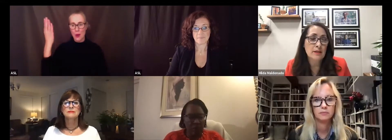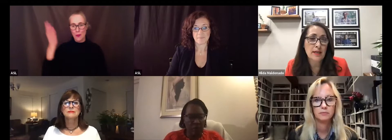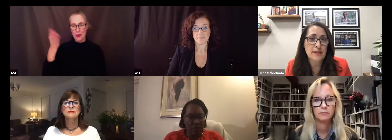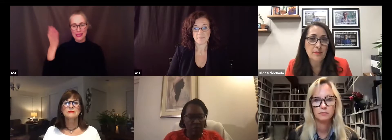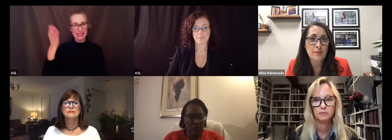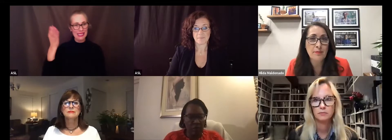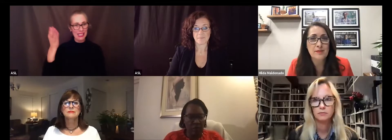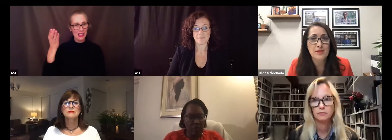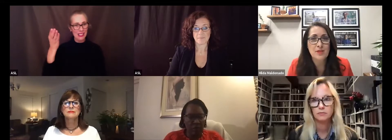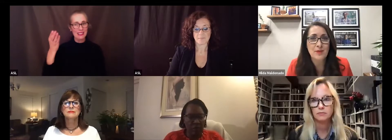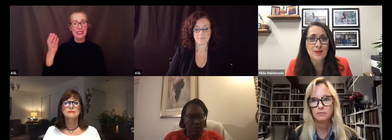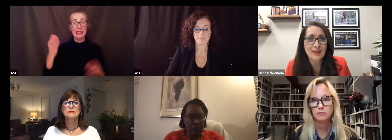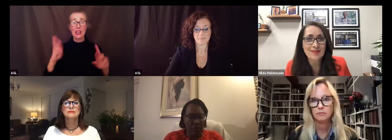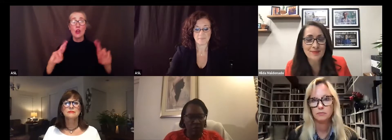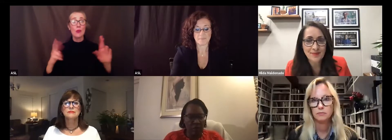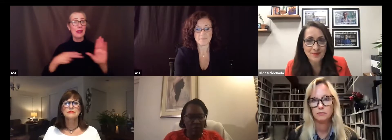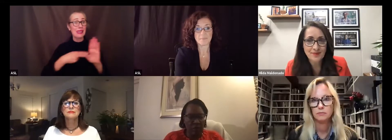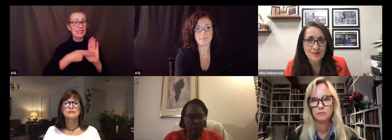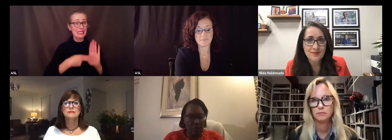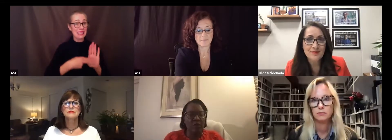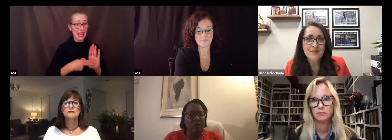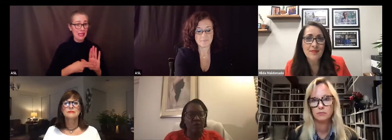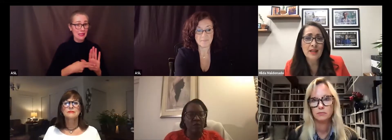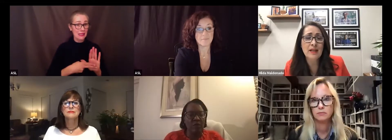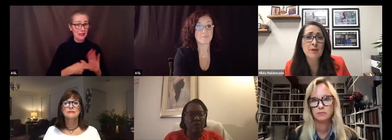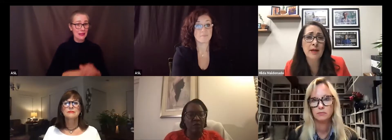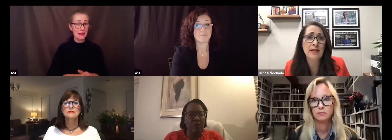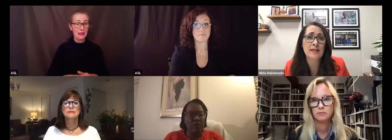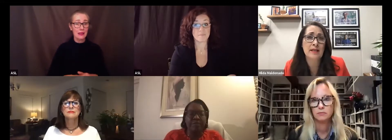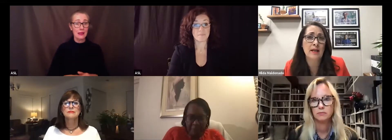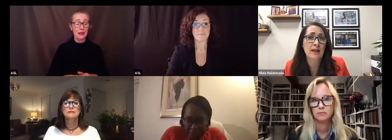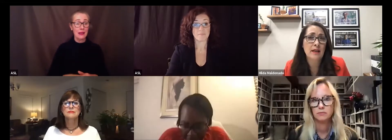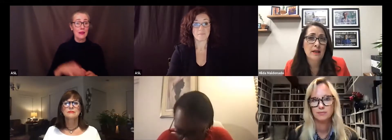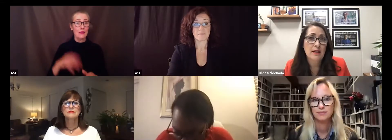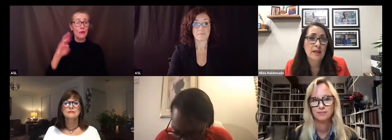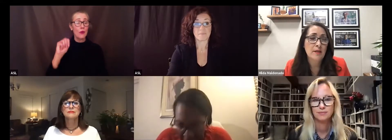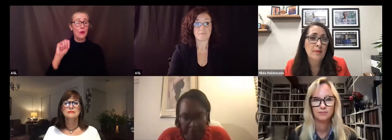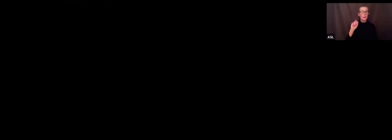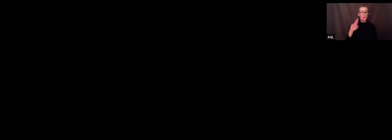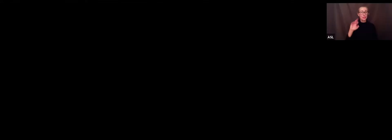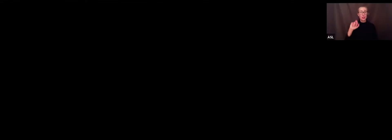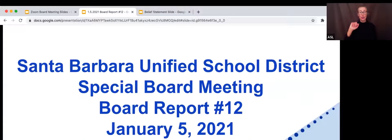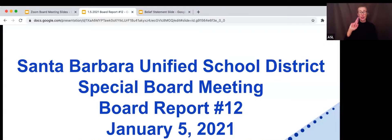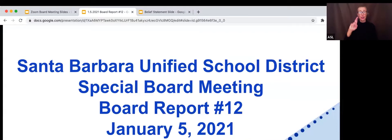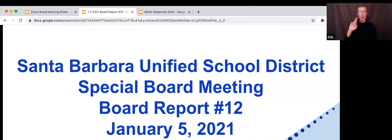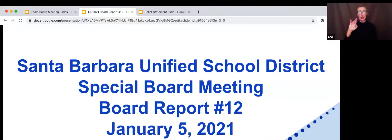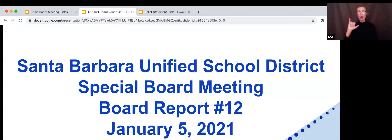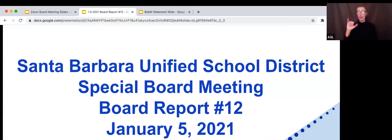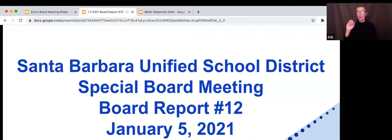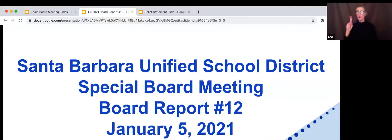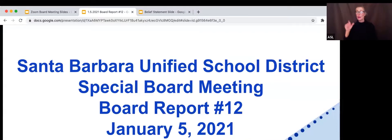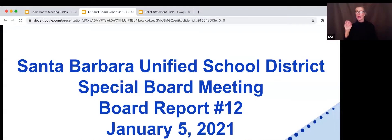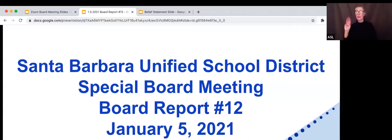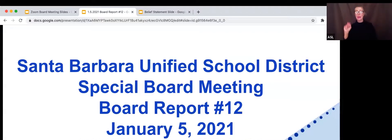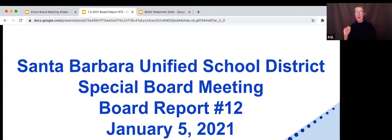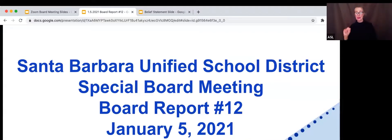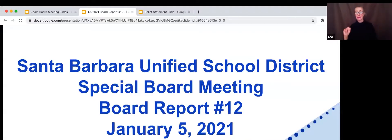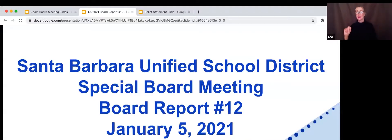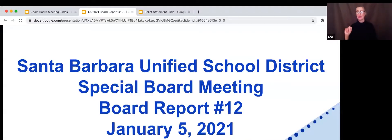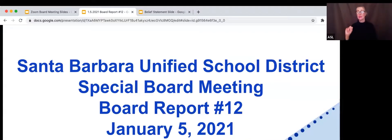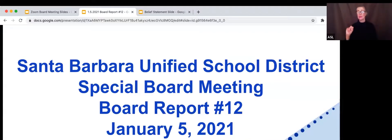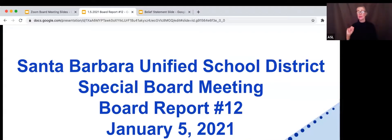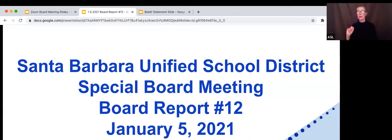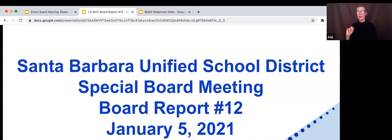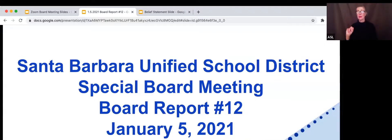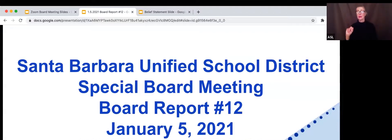get our slides up please Mr. Rickman and remind us that there are many parts to our uh